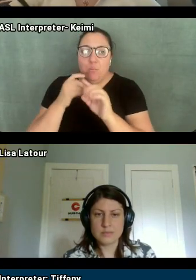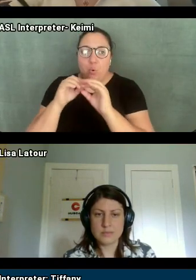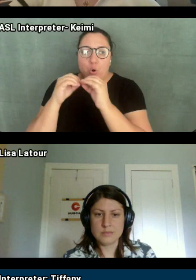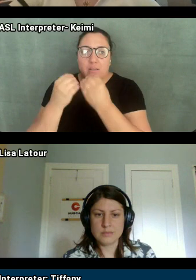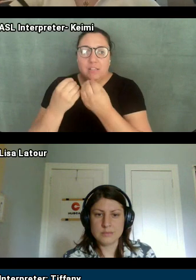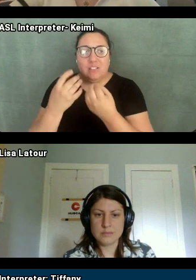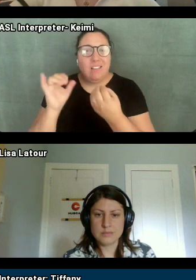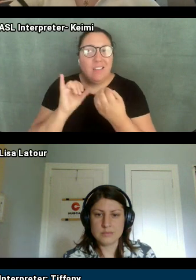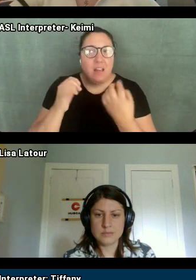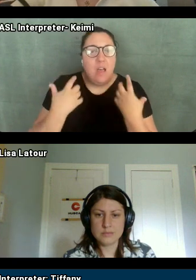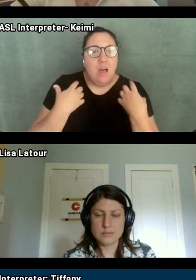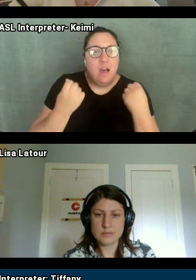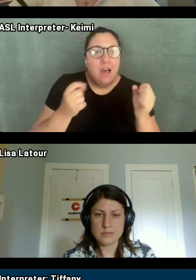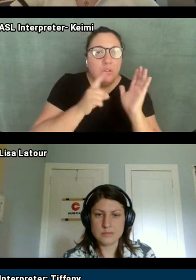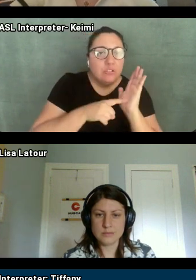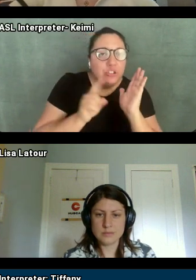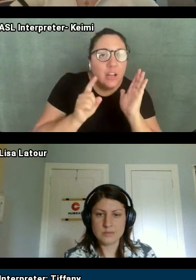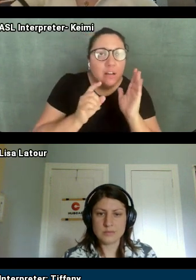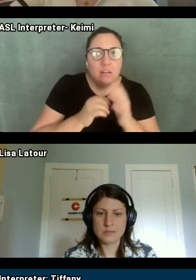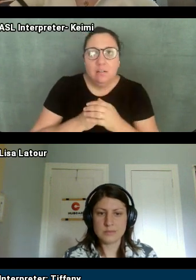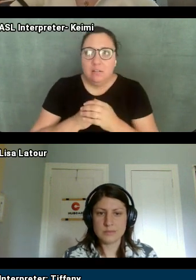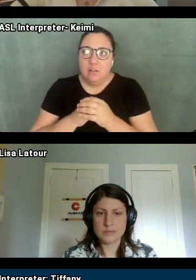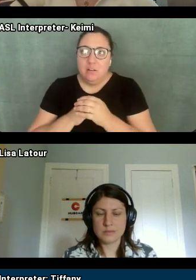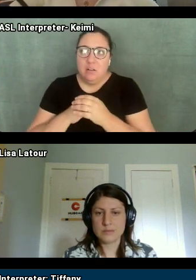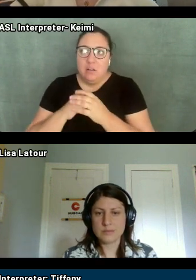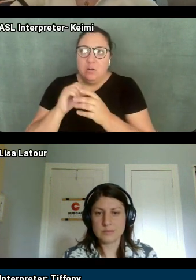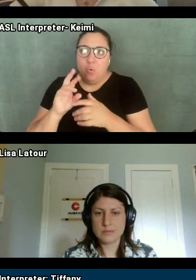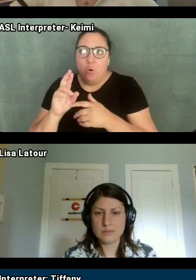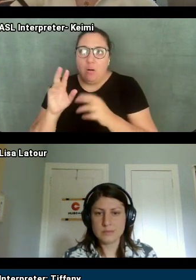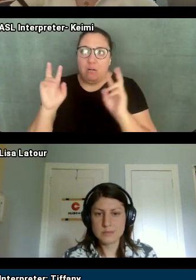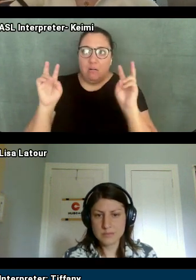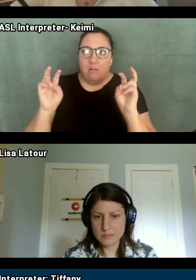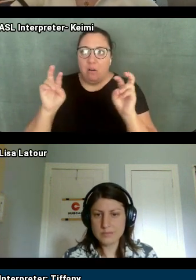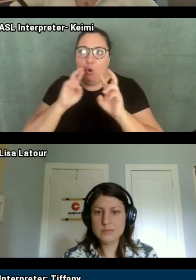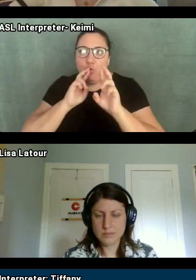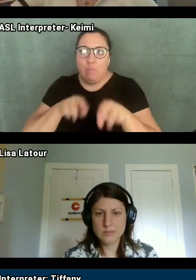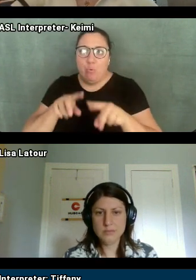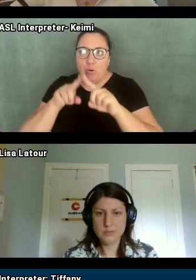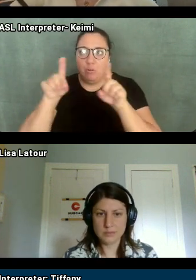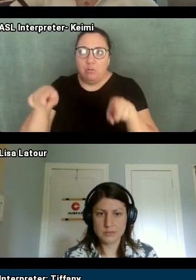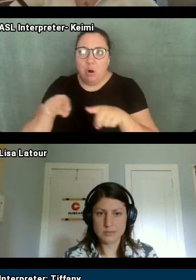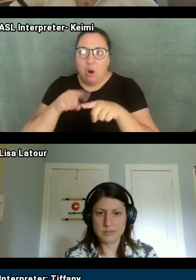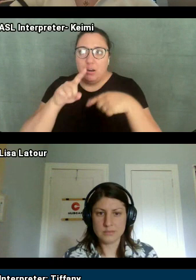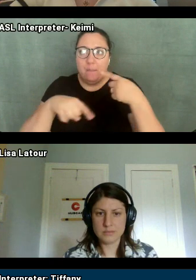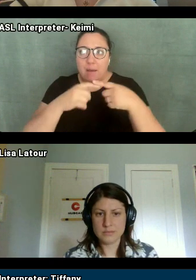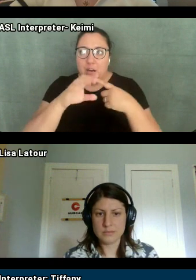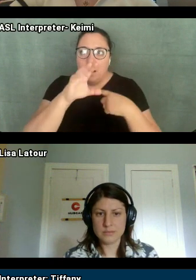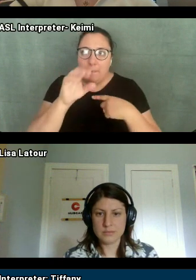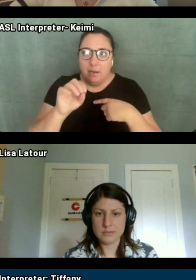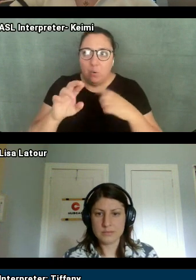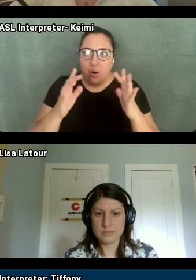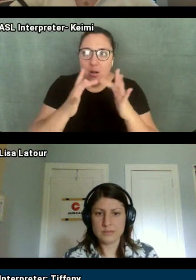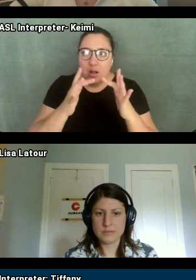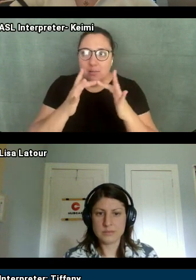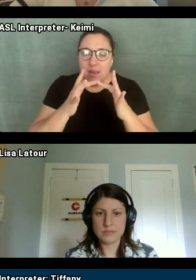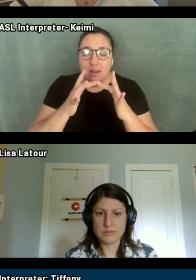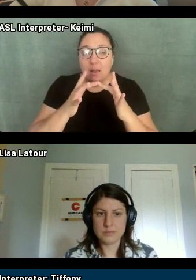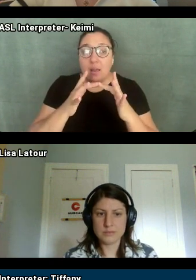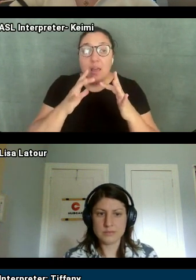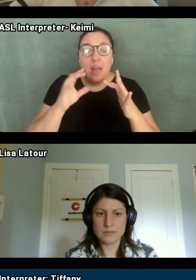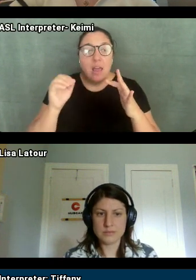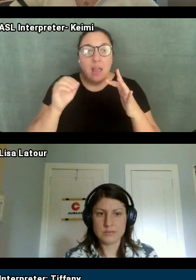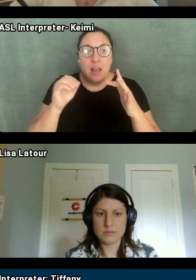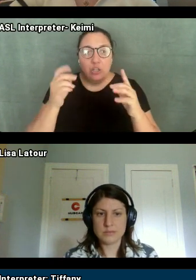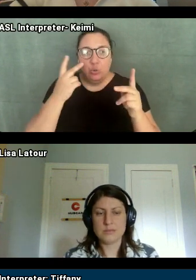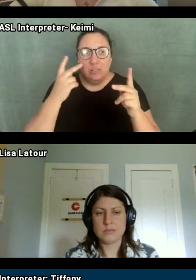check or like a report card about a company or a contact. And it gets buried in the